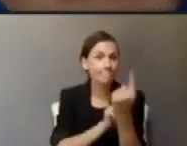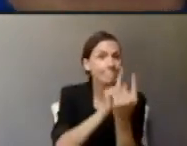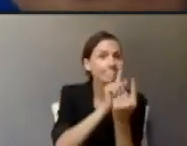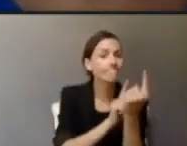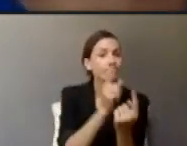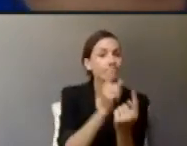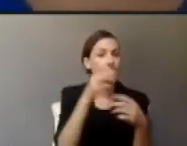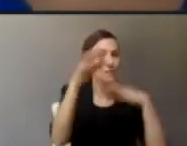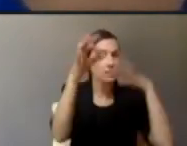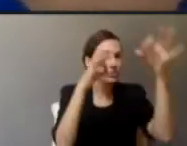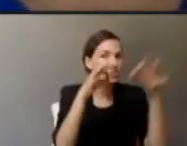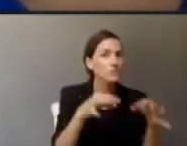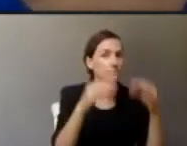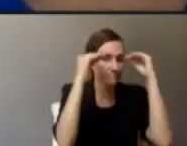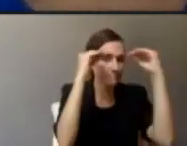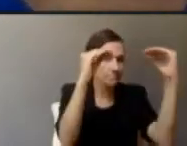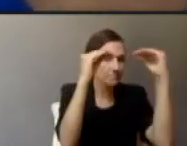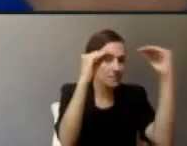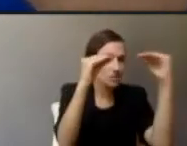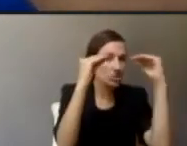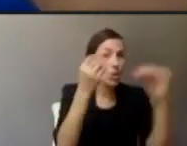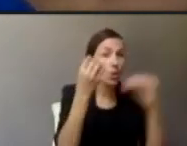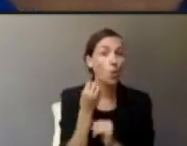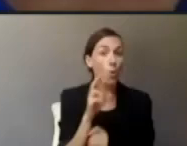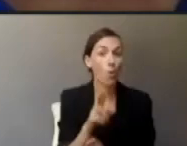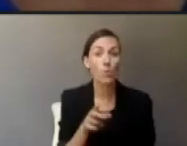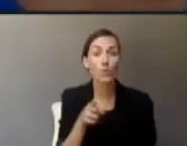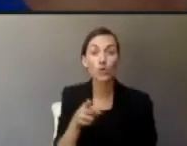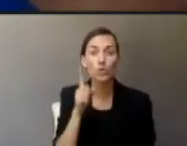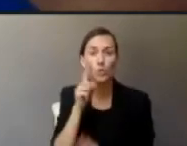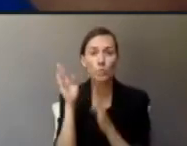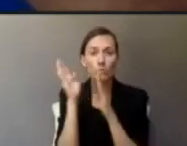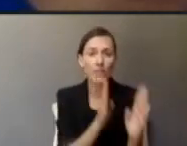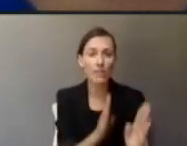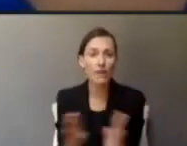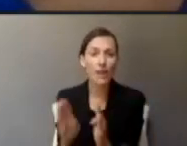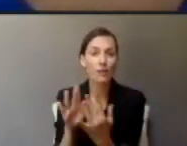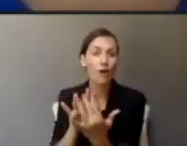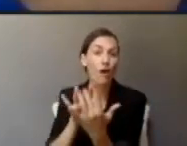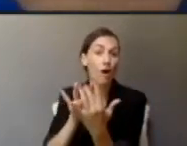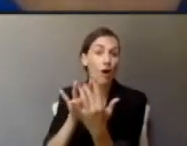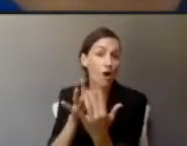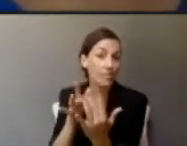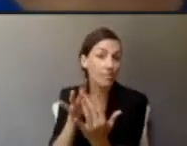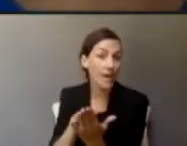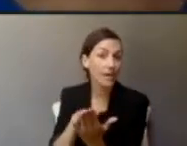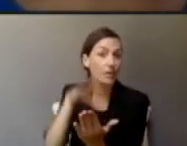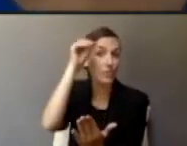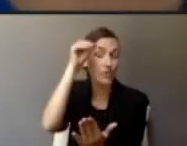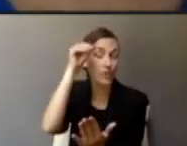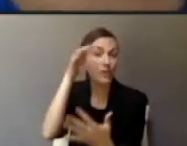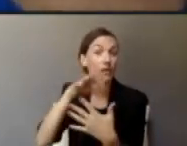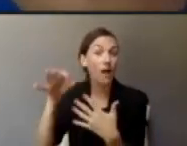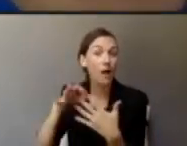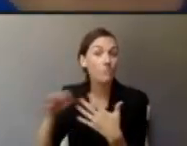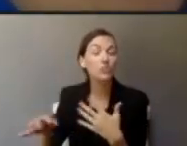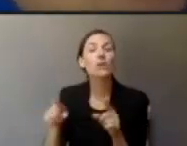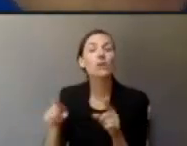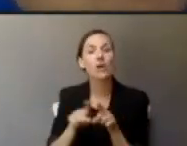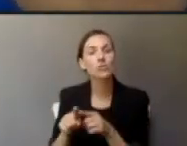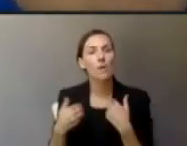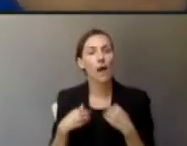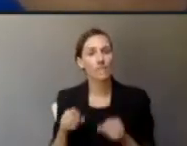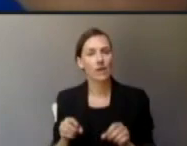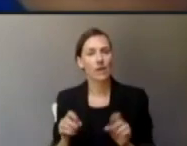for your children or if you plan to choose the online learning option. You will also have an opportunity to change your mind